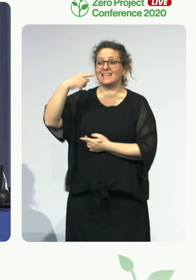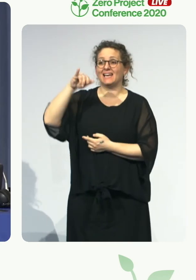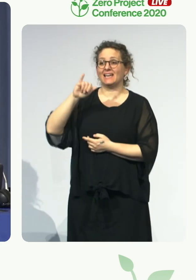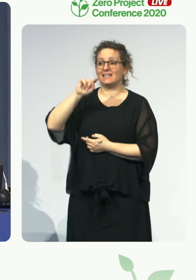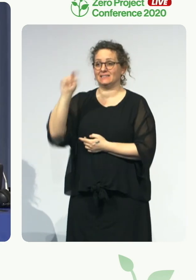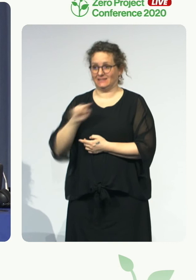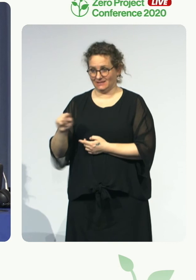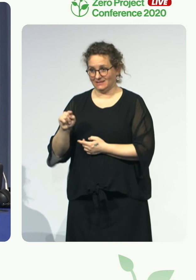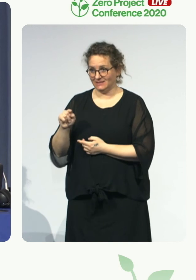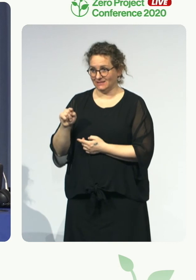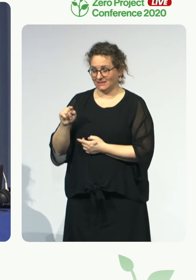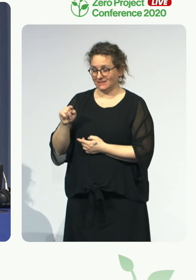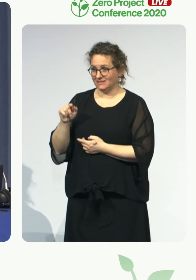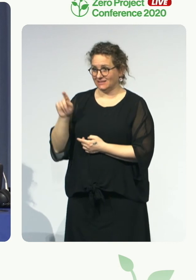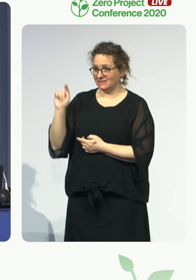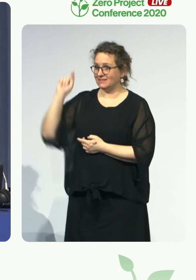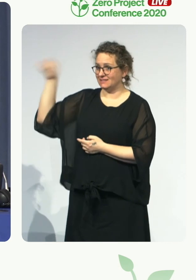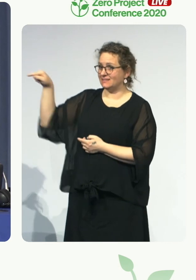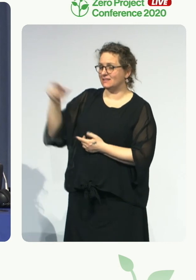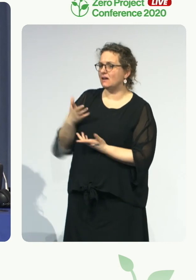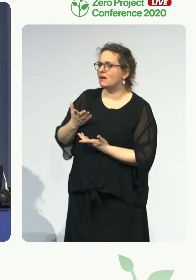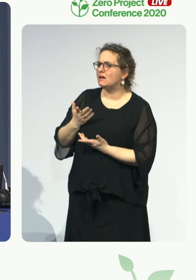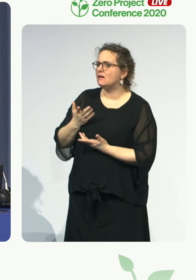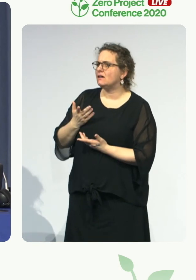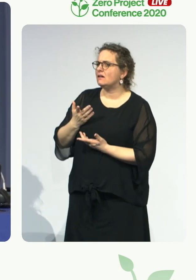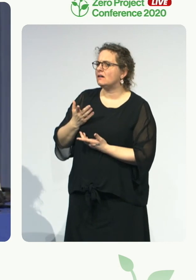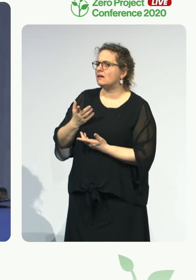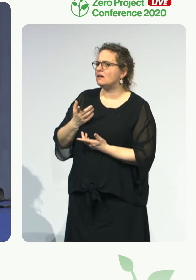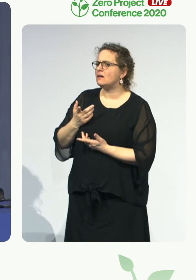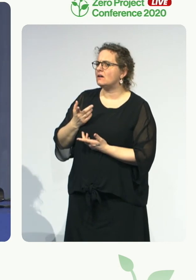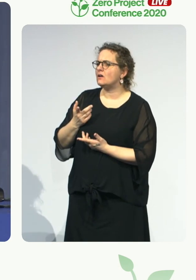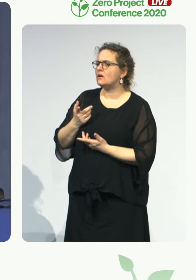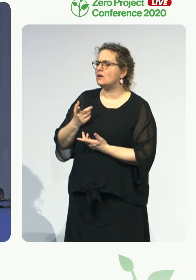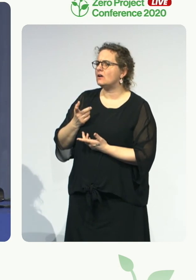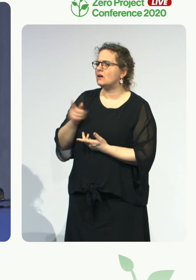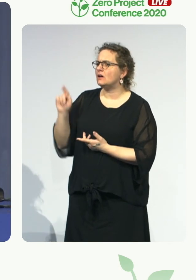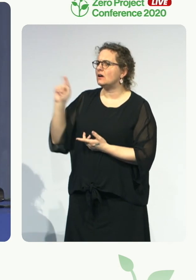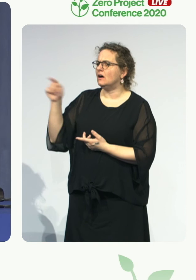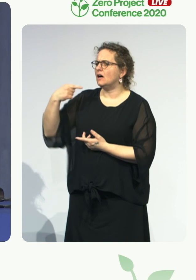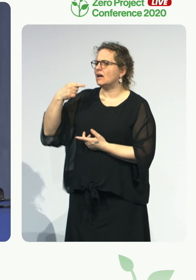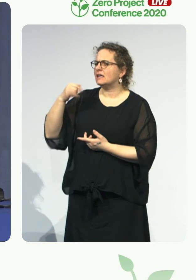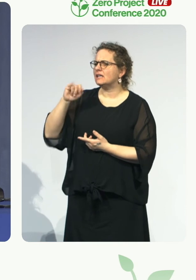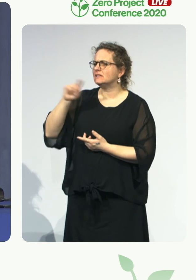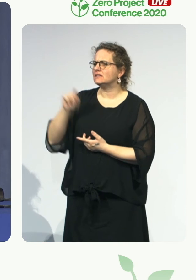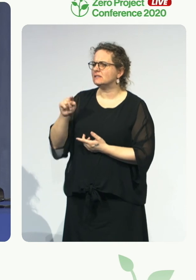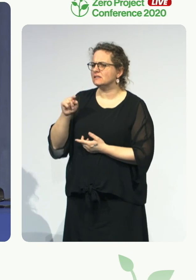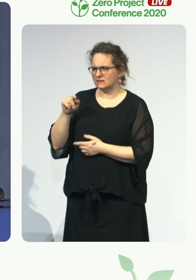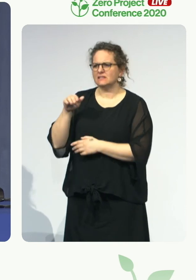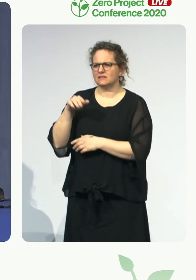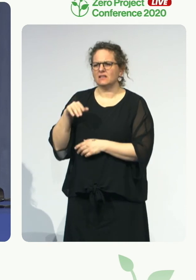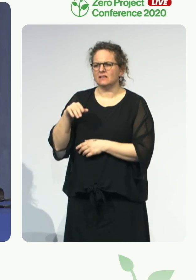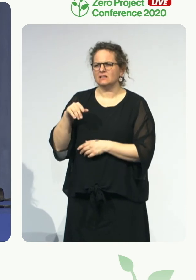Well, so at the moment we don't have projects in Tanzania and Zimbabwe or Zanzibar, which one was it? Okay,